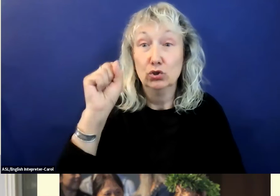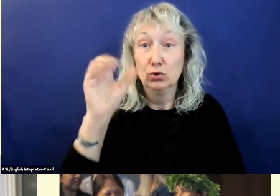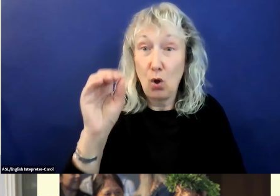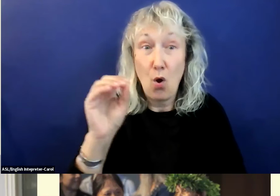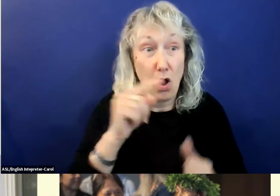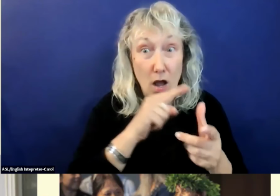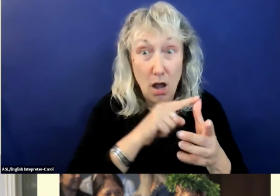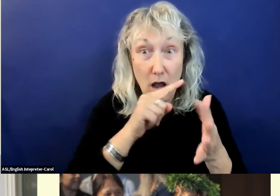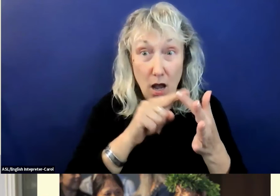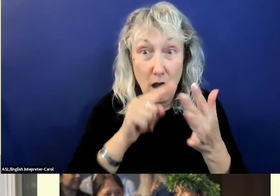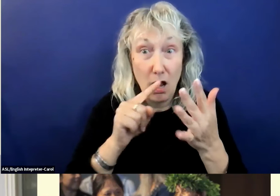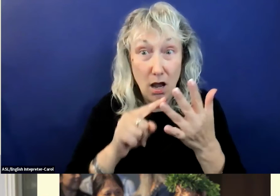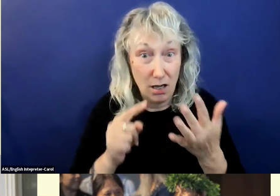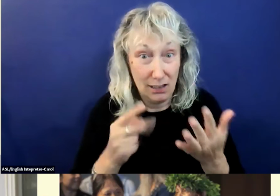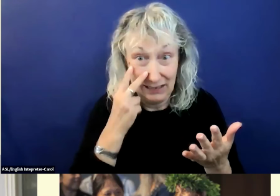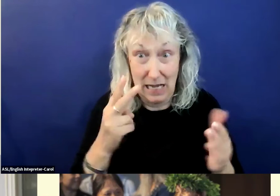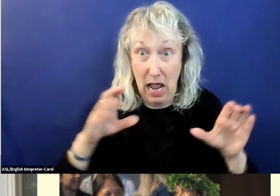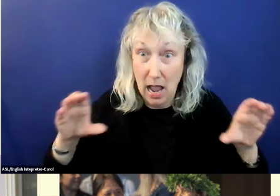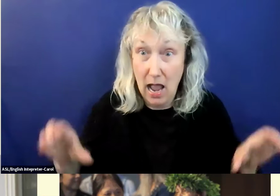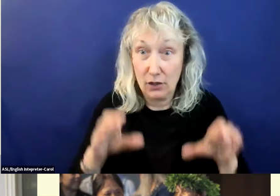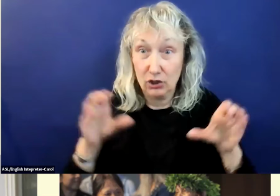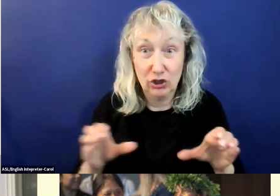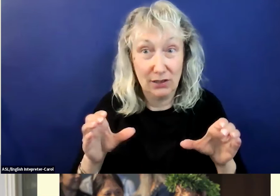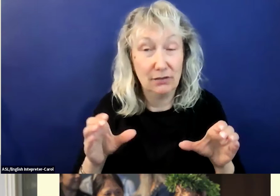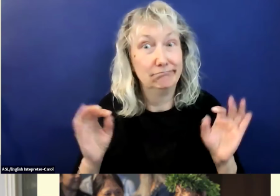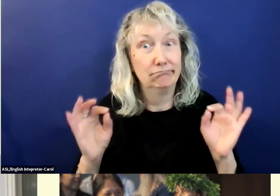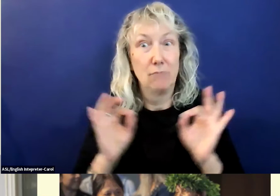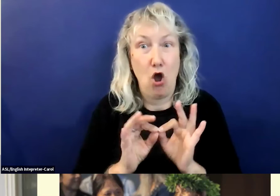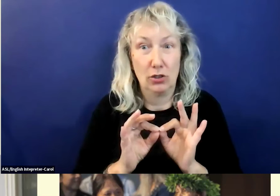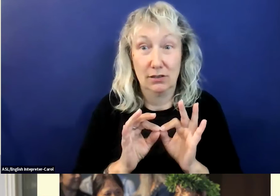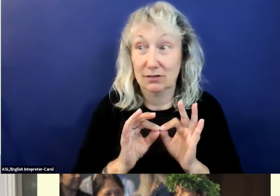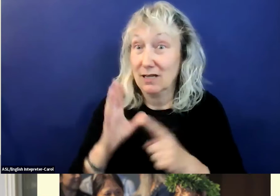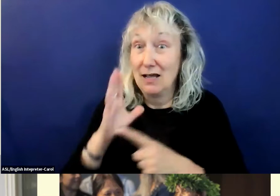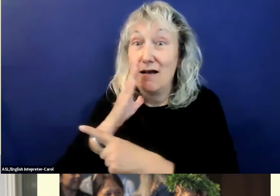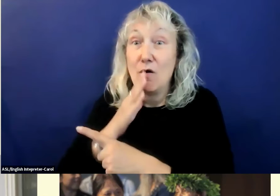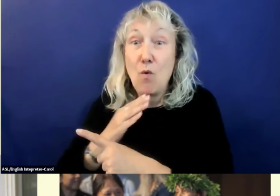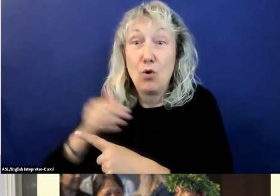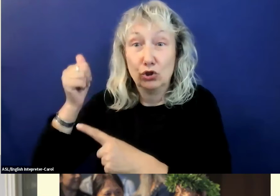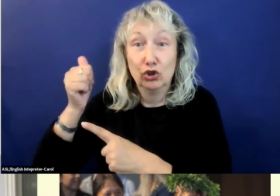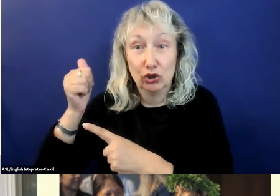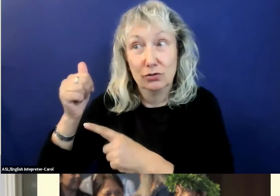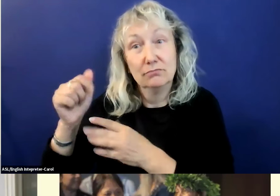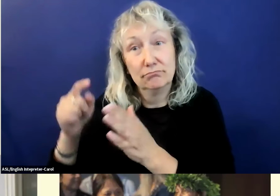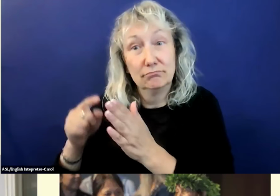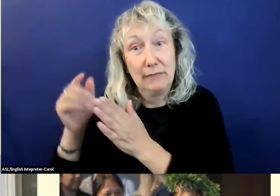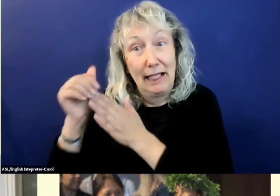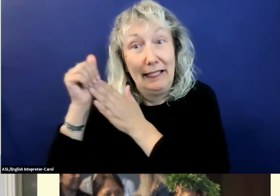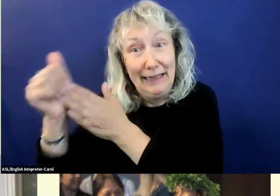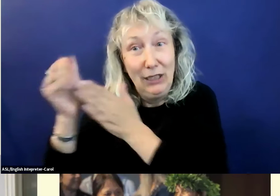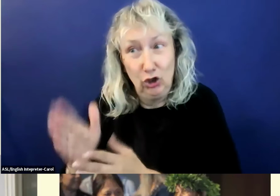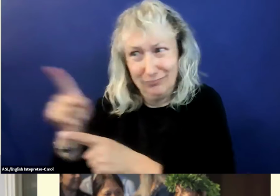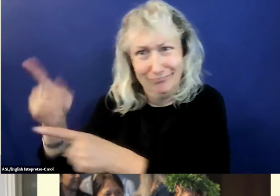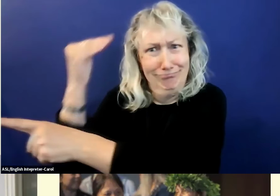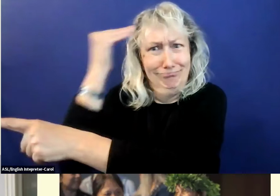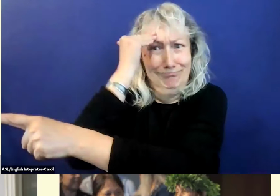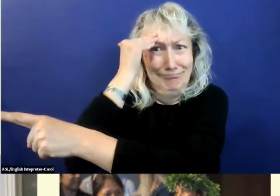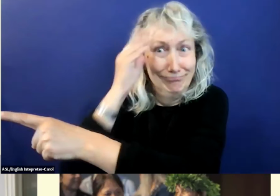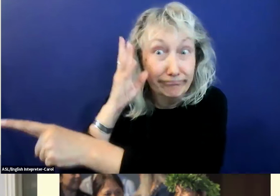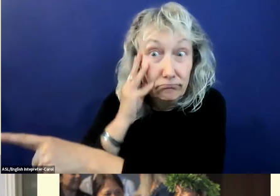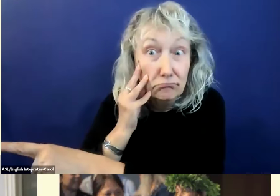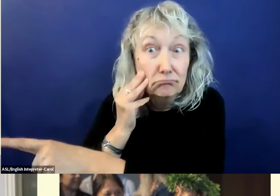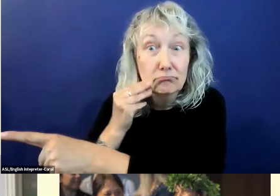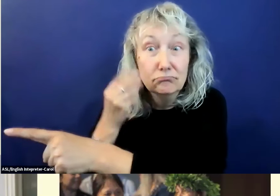actions that I want to share with us today, with our elders as leaders, We can always listen to some of these elders through their storytelling